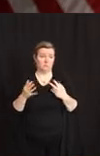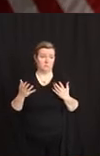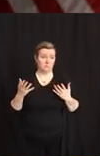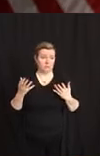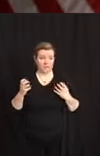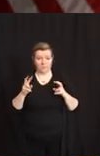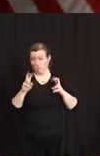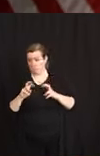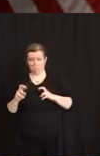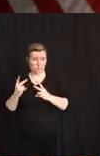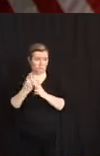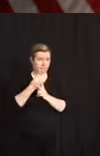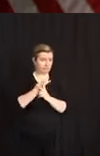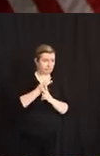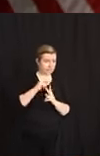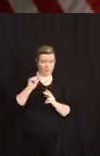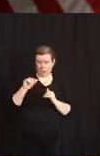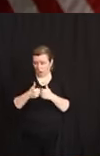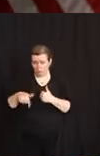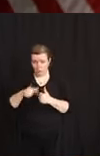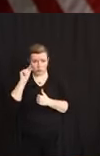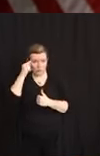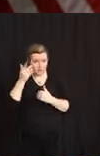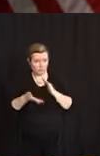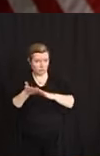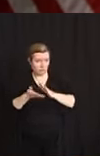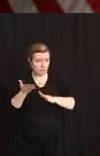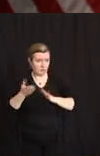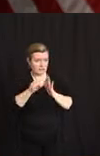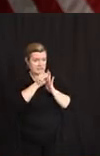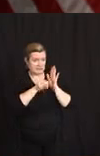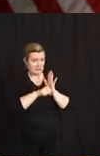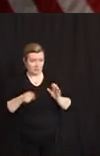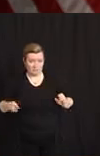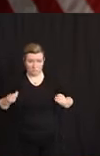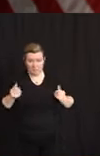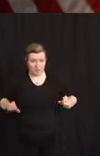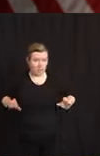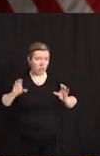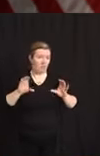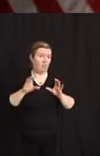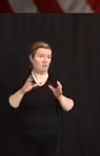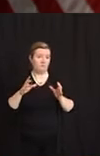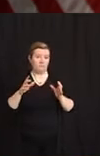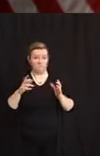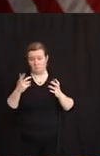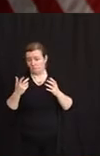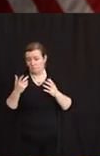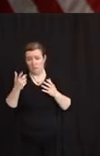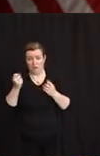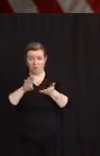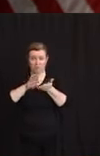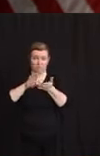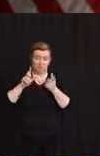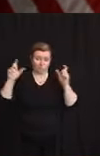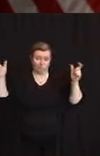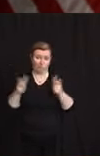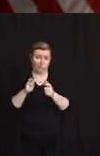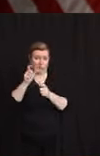government, which would be devastating, both at the state level and at the local level, something that would bring us not only no joy, but